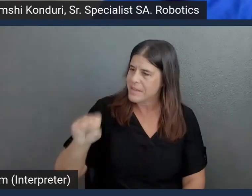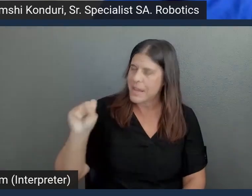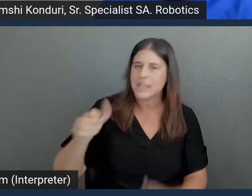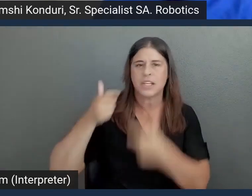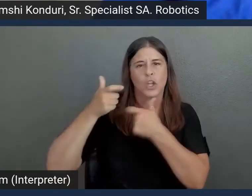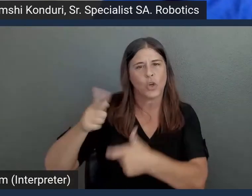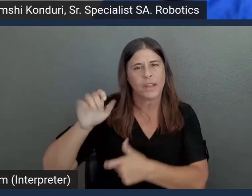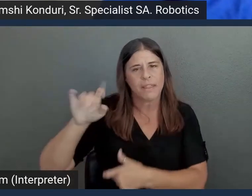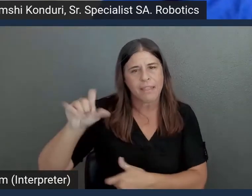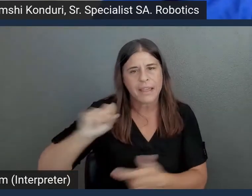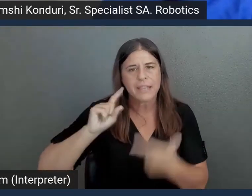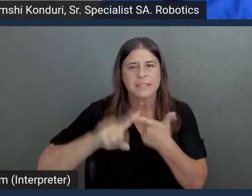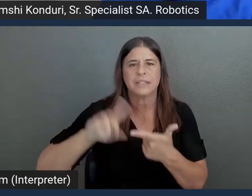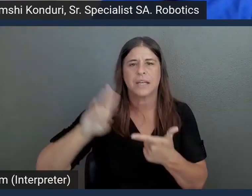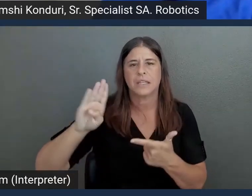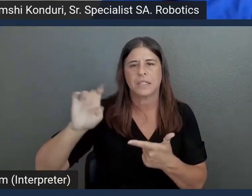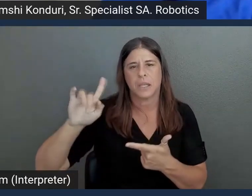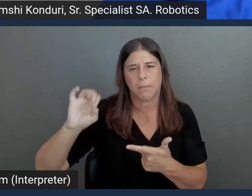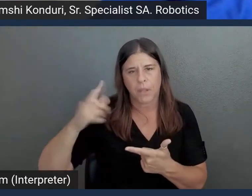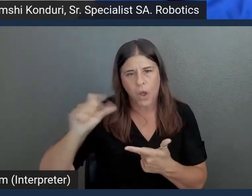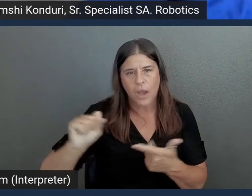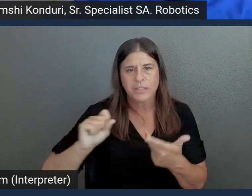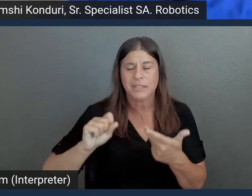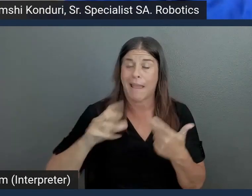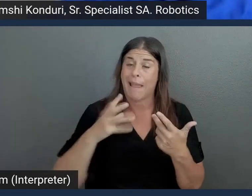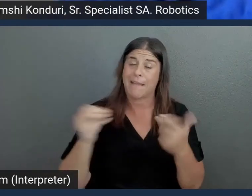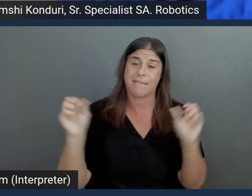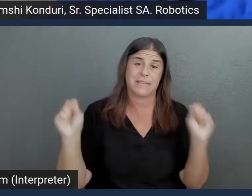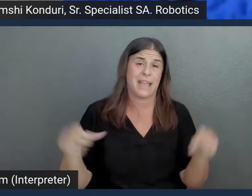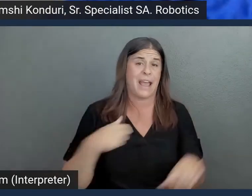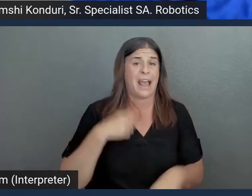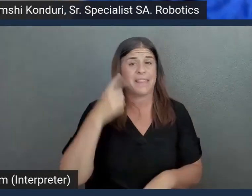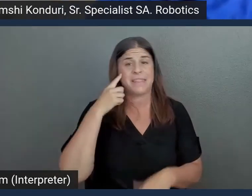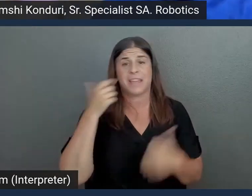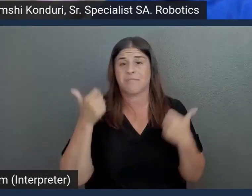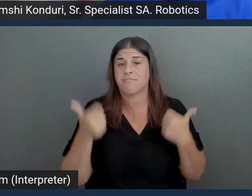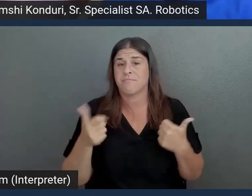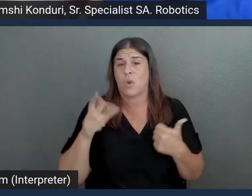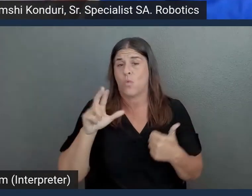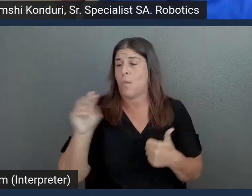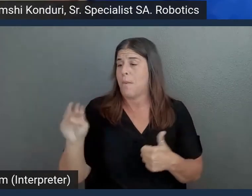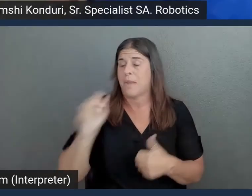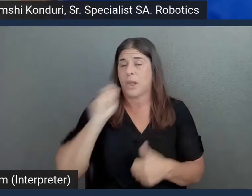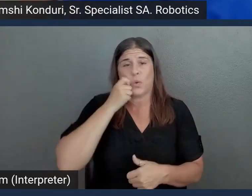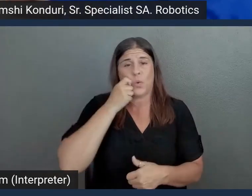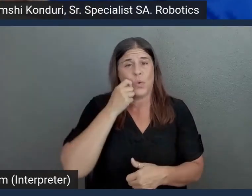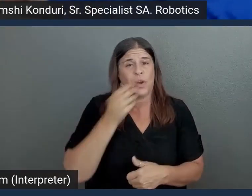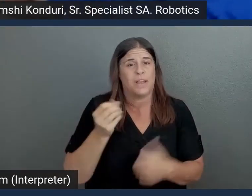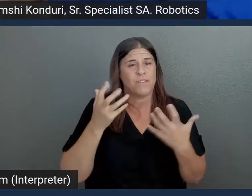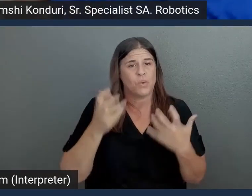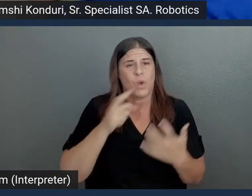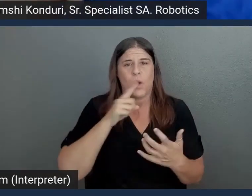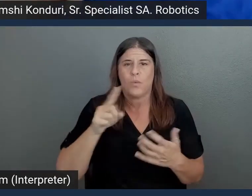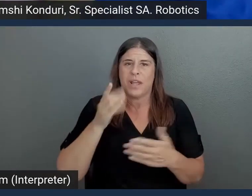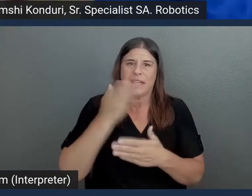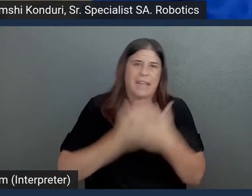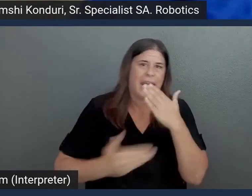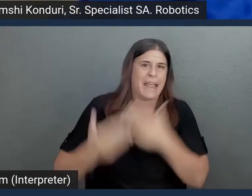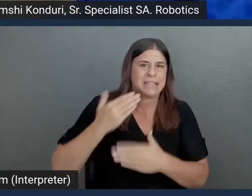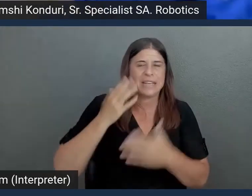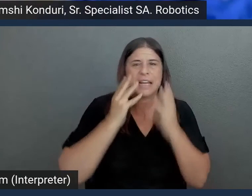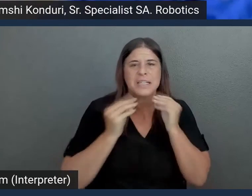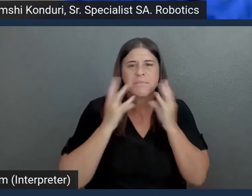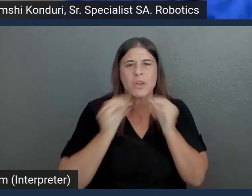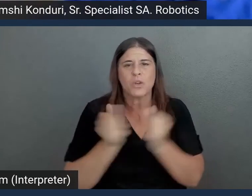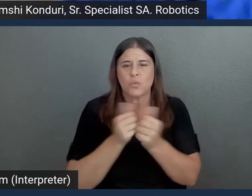blogs. And yeah, so I think RoboMaker is cool. If you want first-hand experience with RoboMaker without having